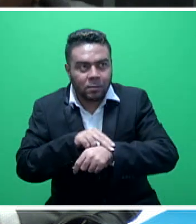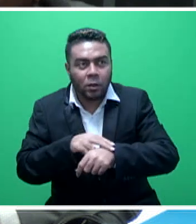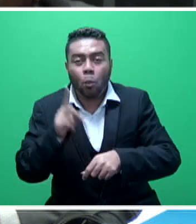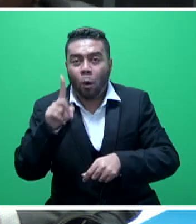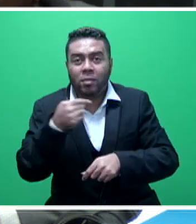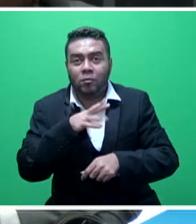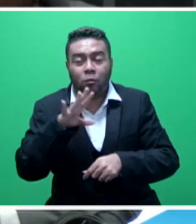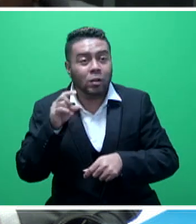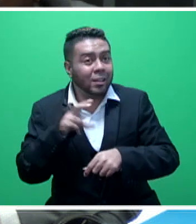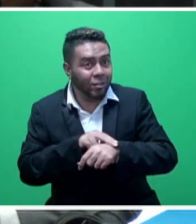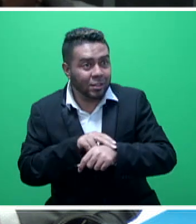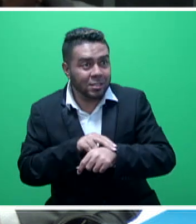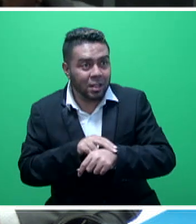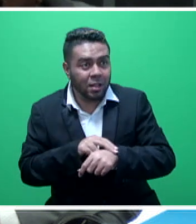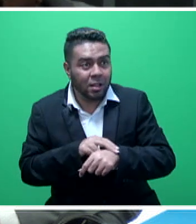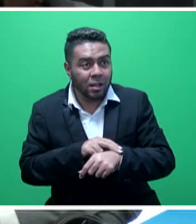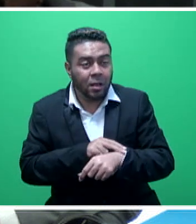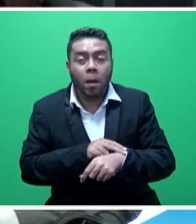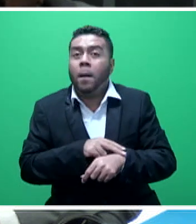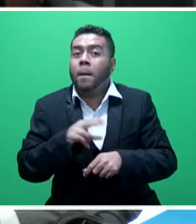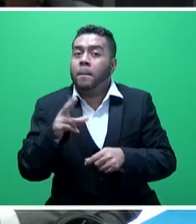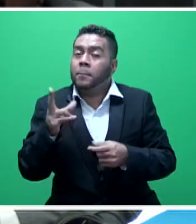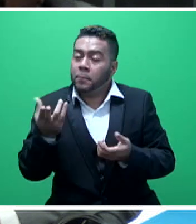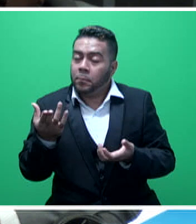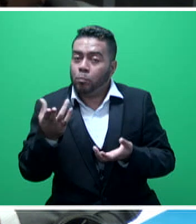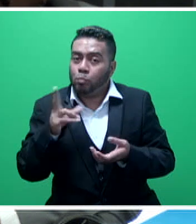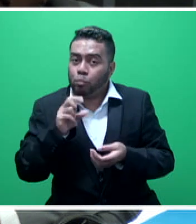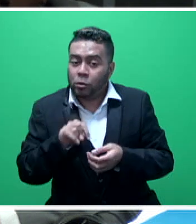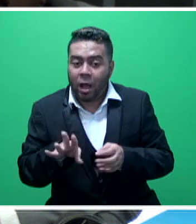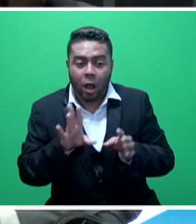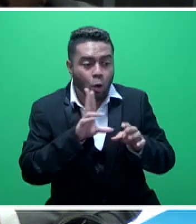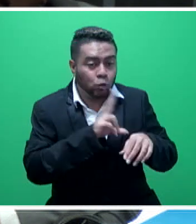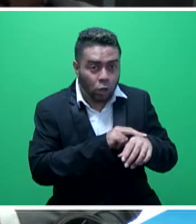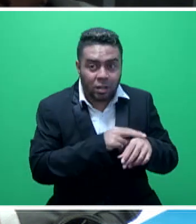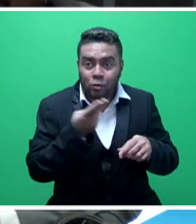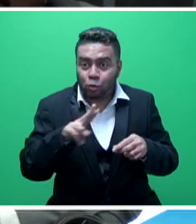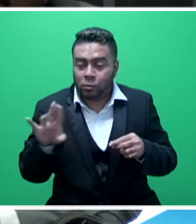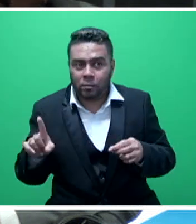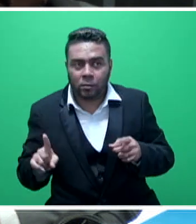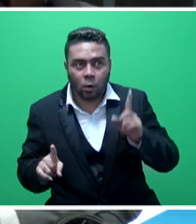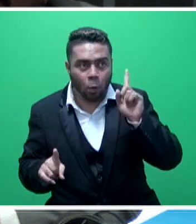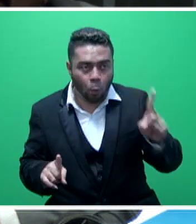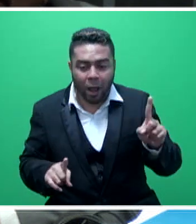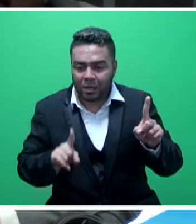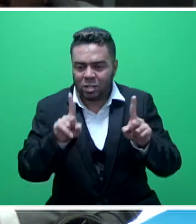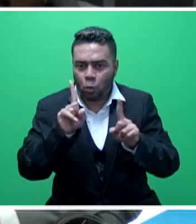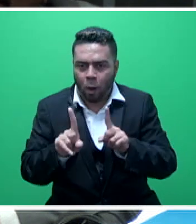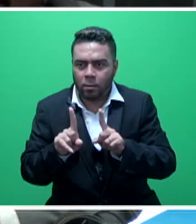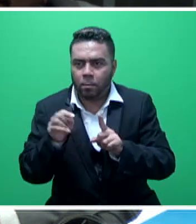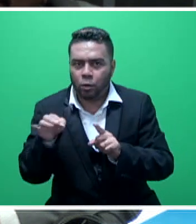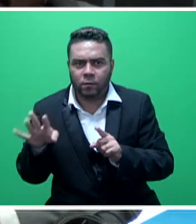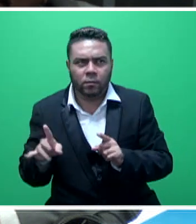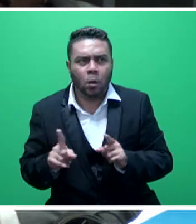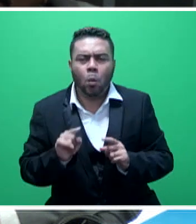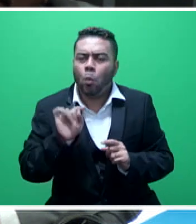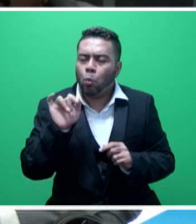1,450 doctors puts our doctor to population ratio at 1:1.5, which